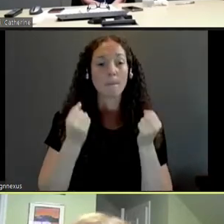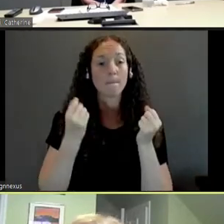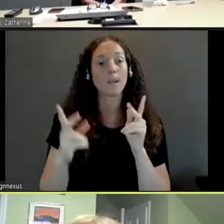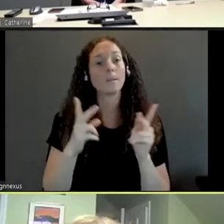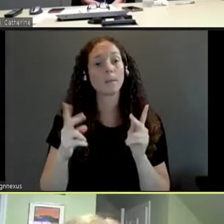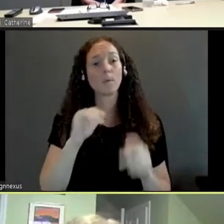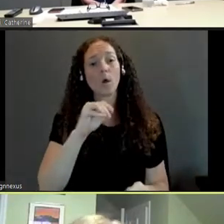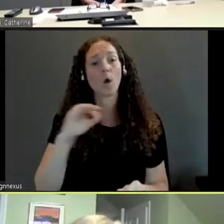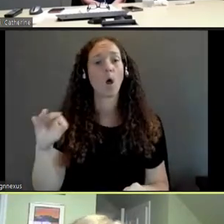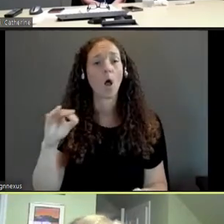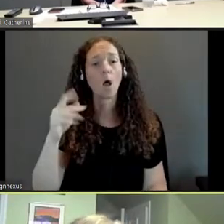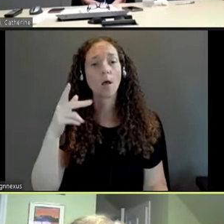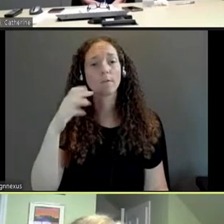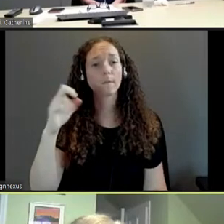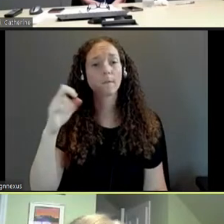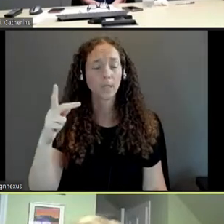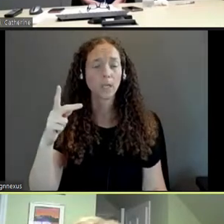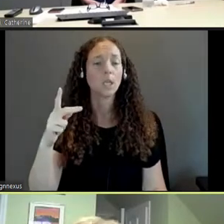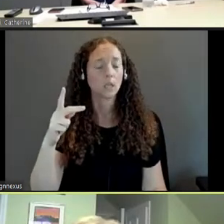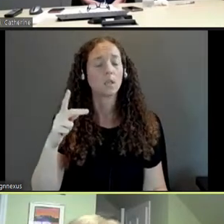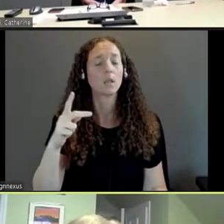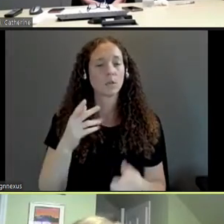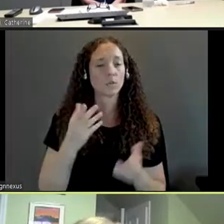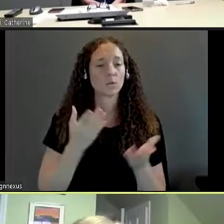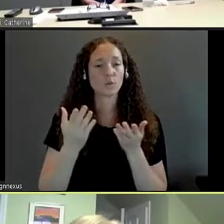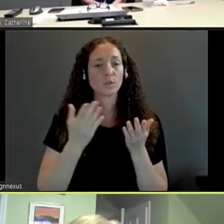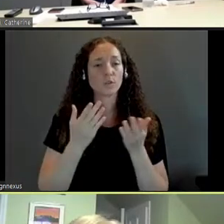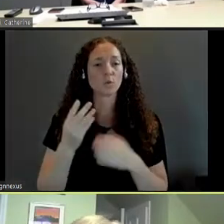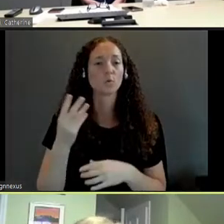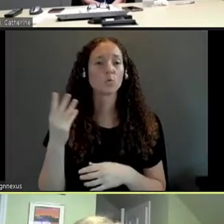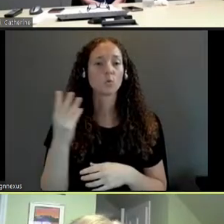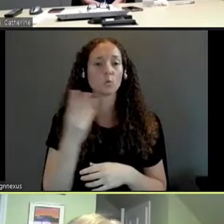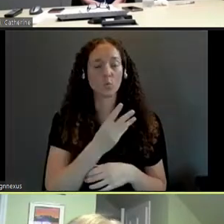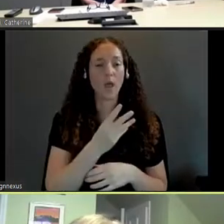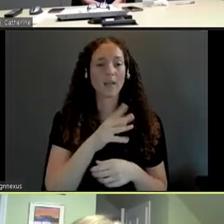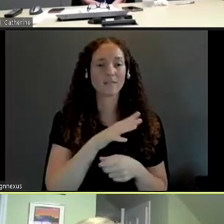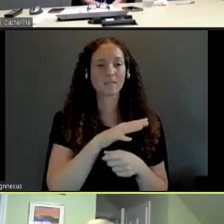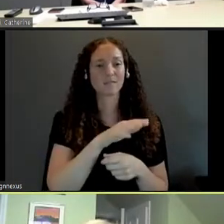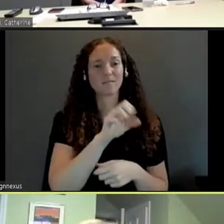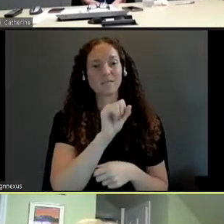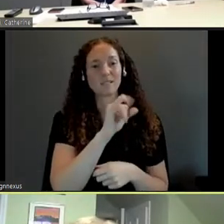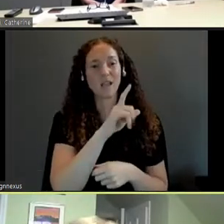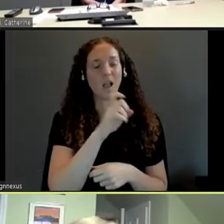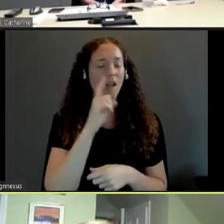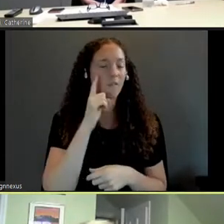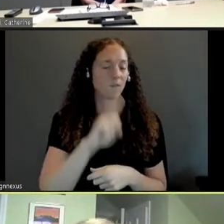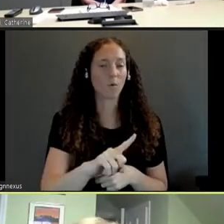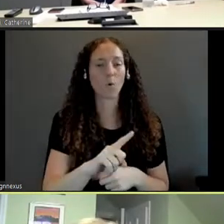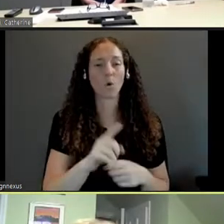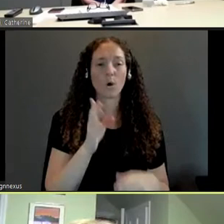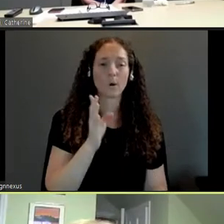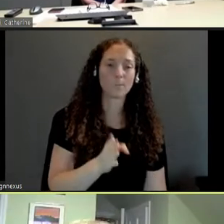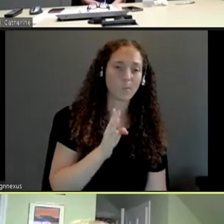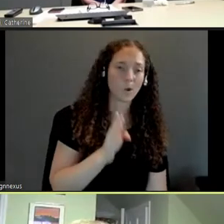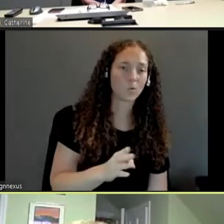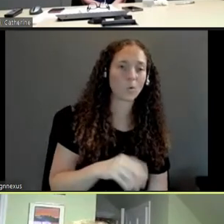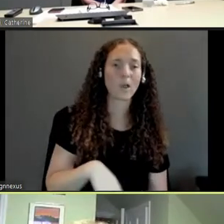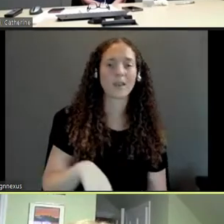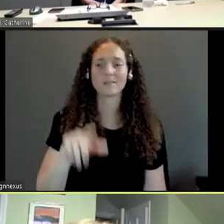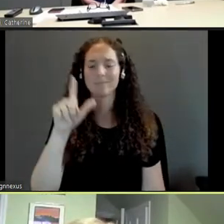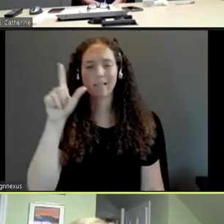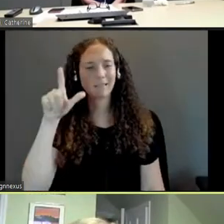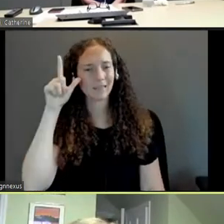West Side for a variety of reasons, including Broadway, Lincoln Center, Madison Square Garden, Port Authority, access